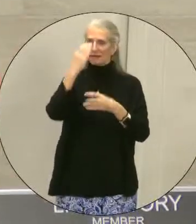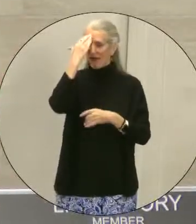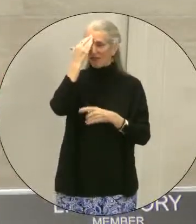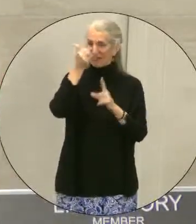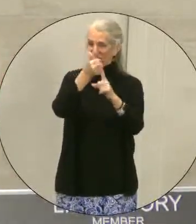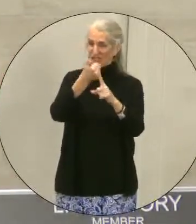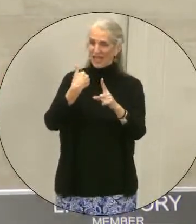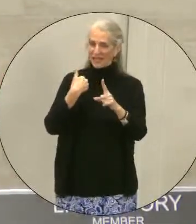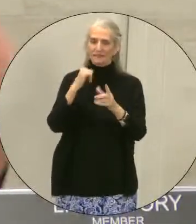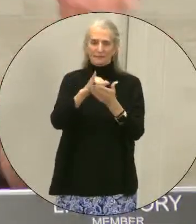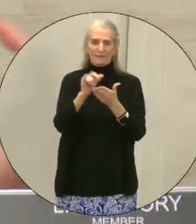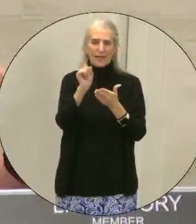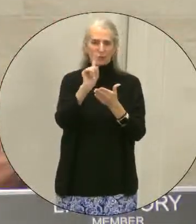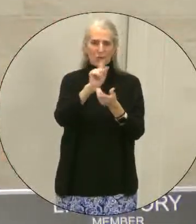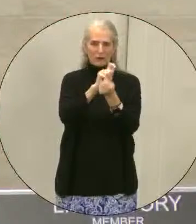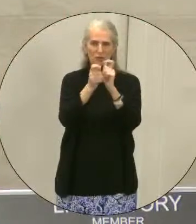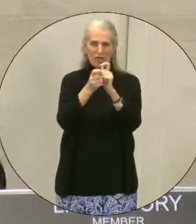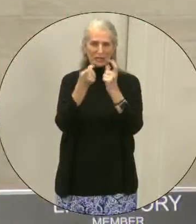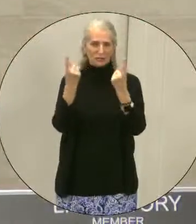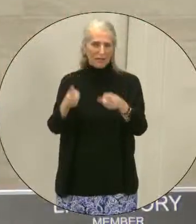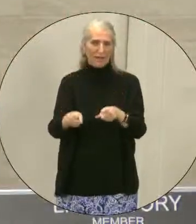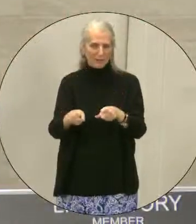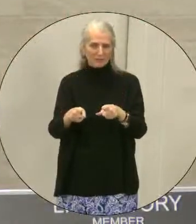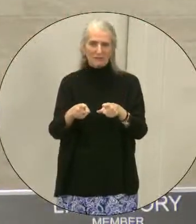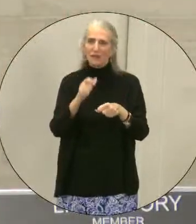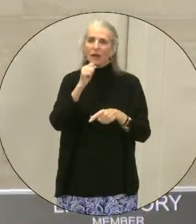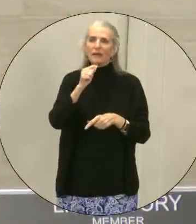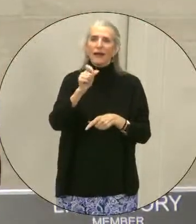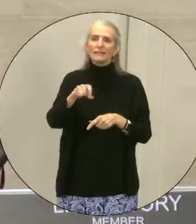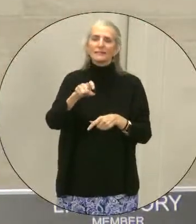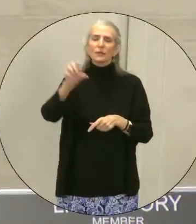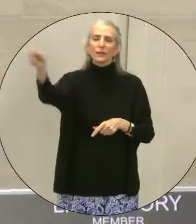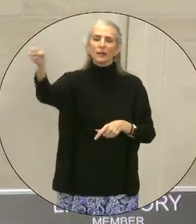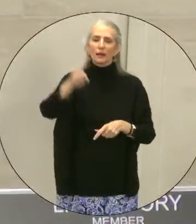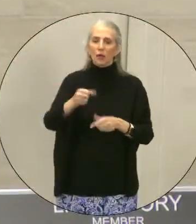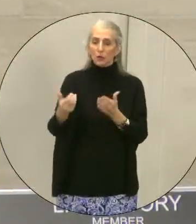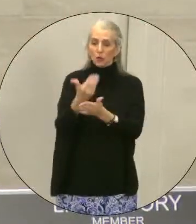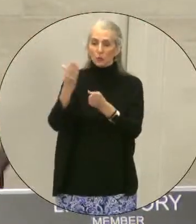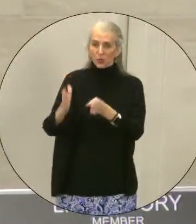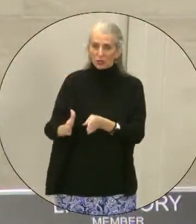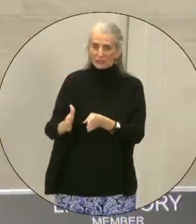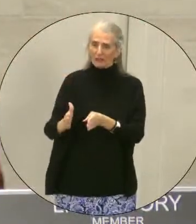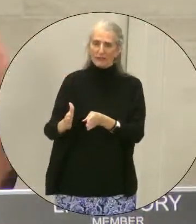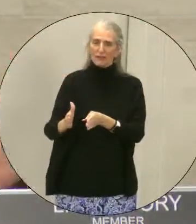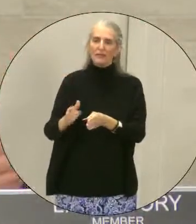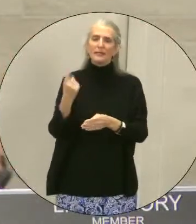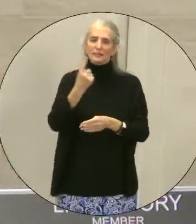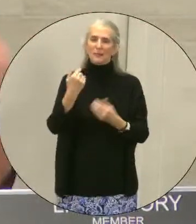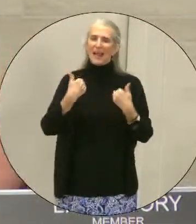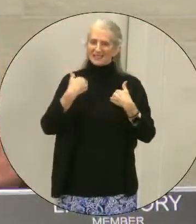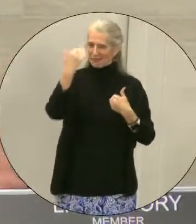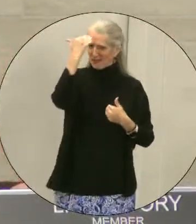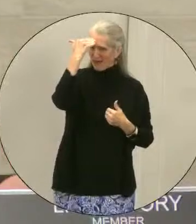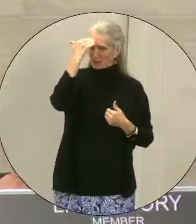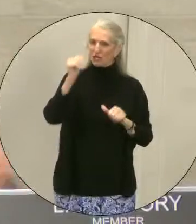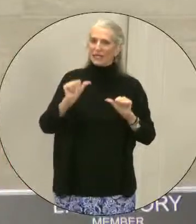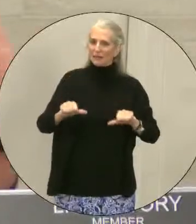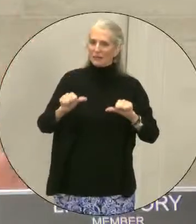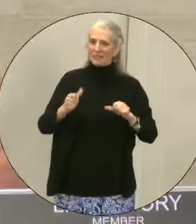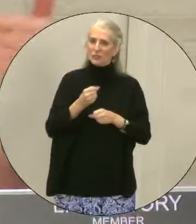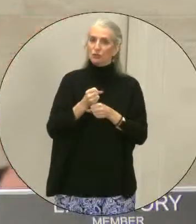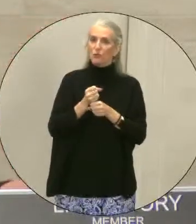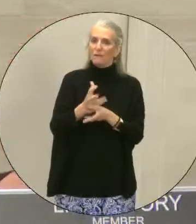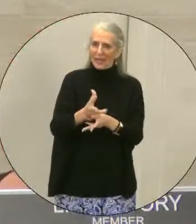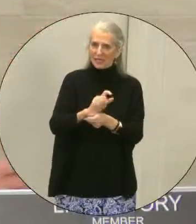where the change is going to come from, not necessarily from just a new person bringing something, but something that has the knowledge and capabilities to make those changes, to